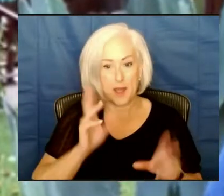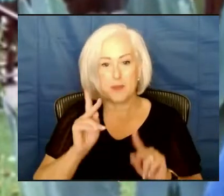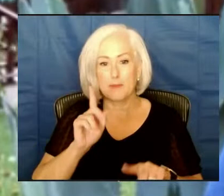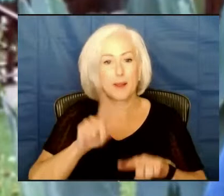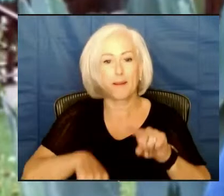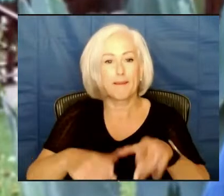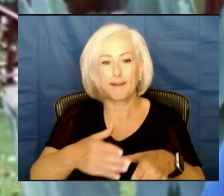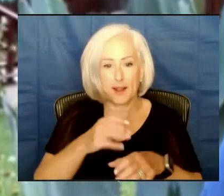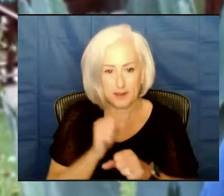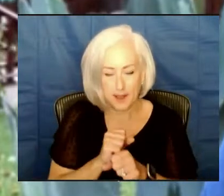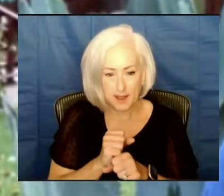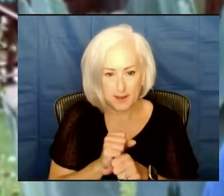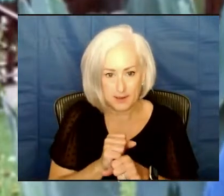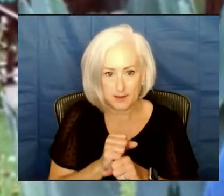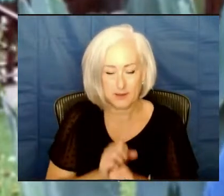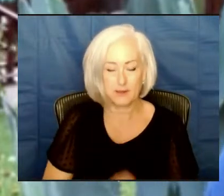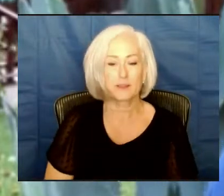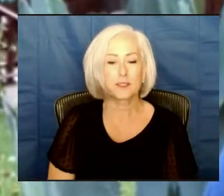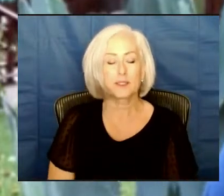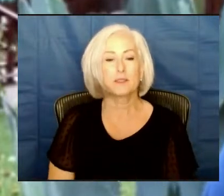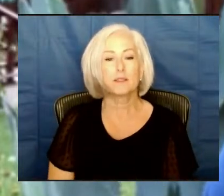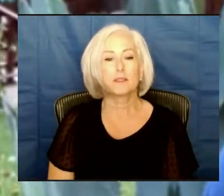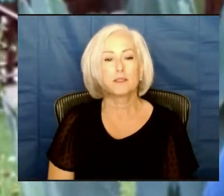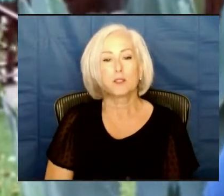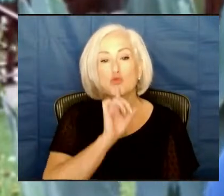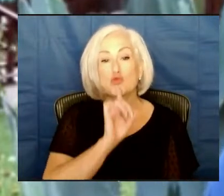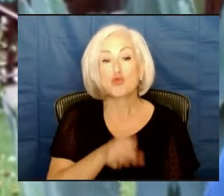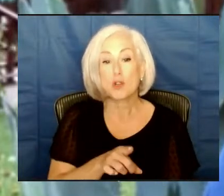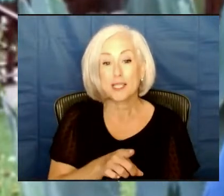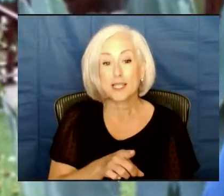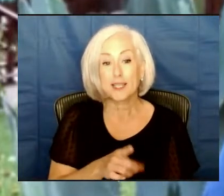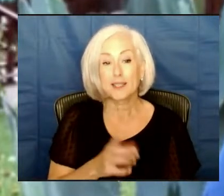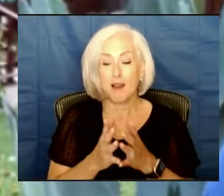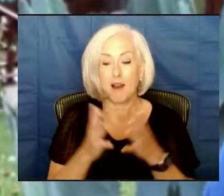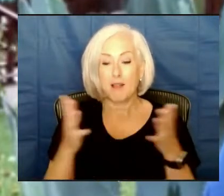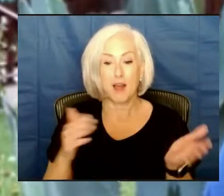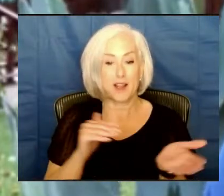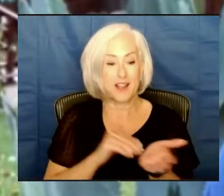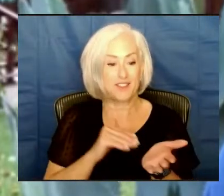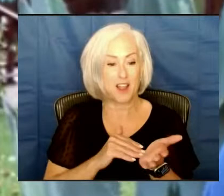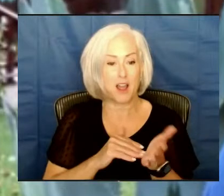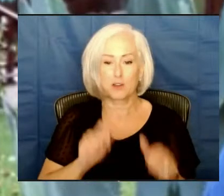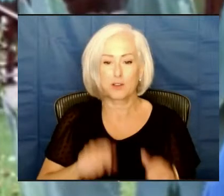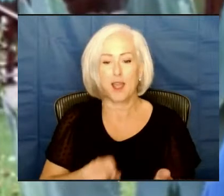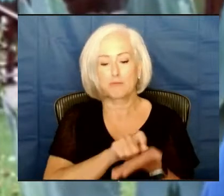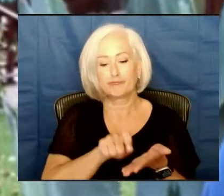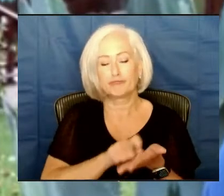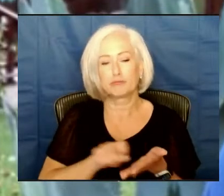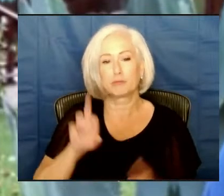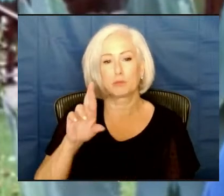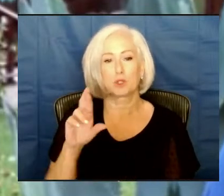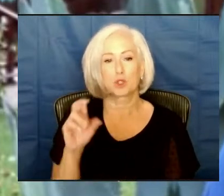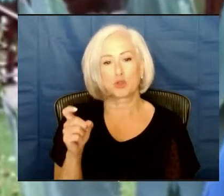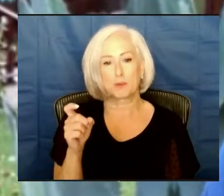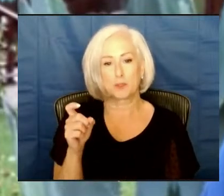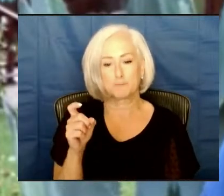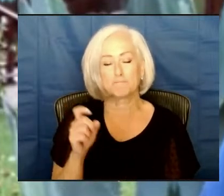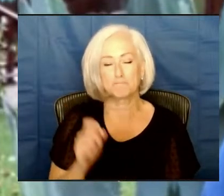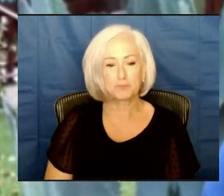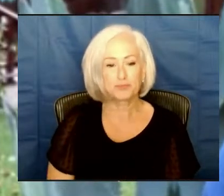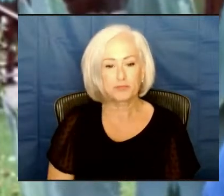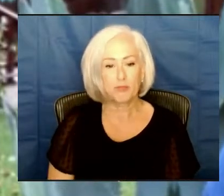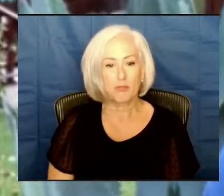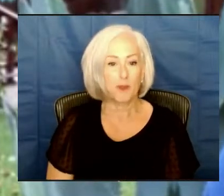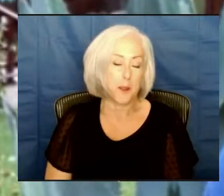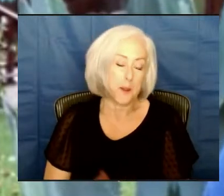But really, it's a lot of the physicians that are able to write that prescription. So I think there could be